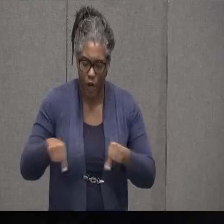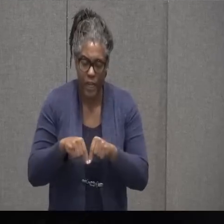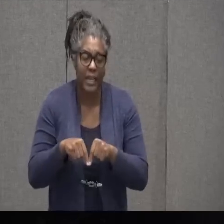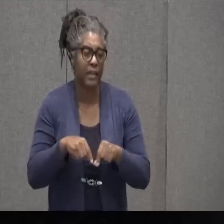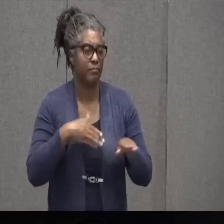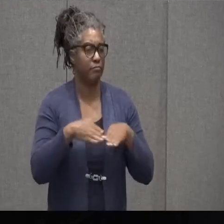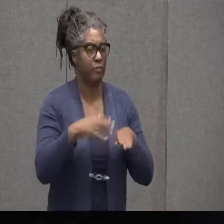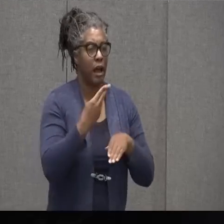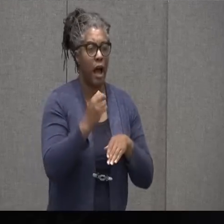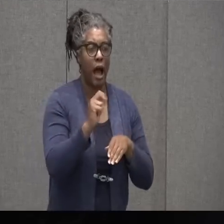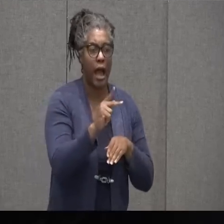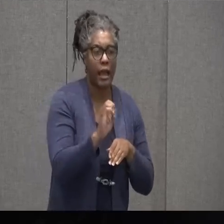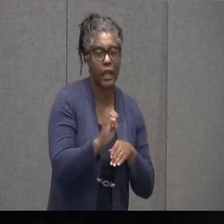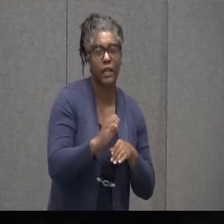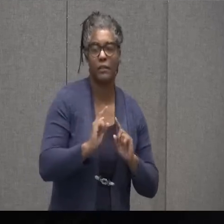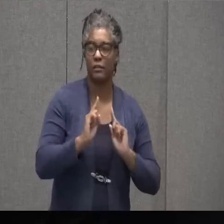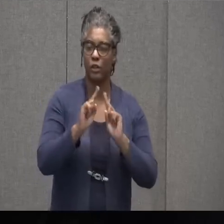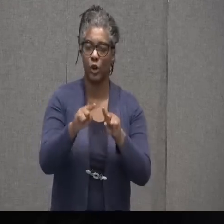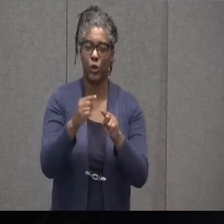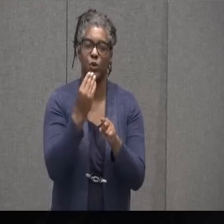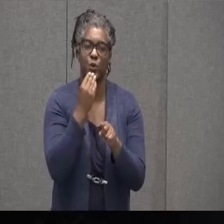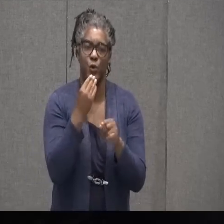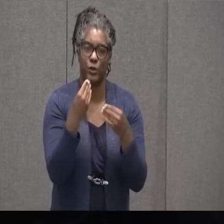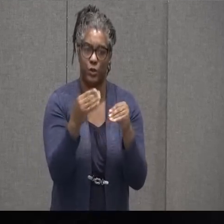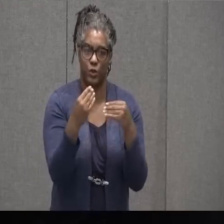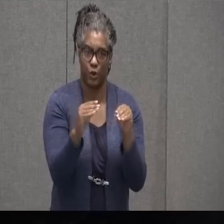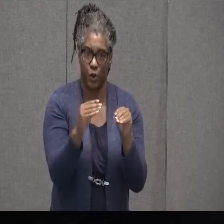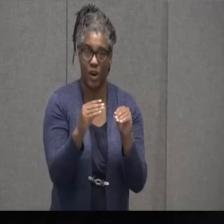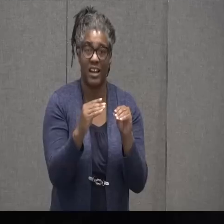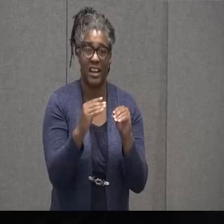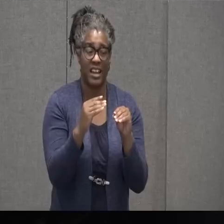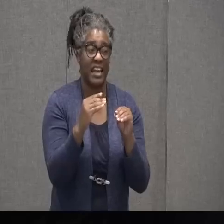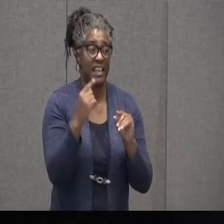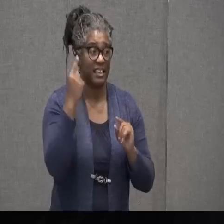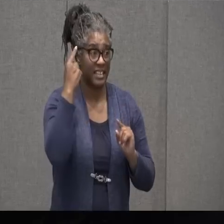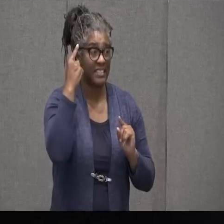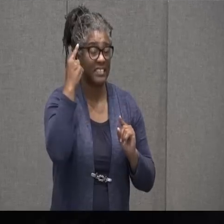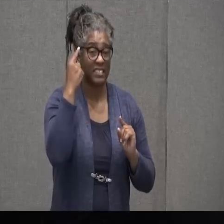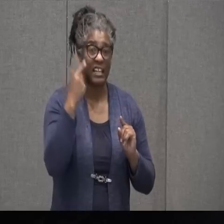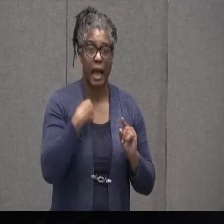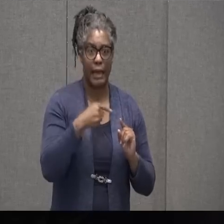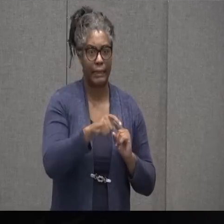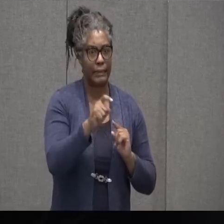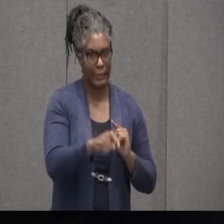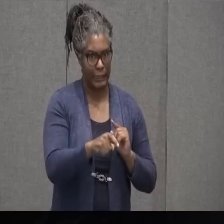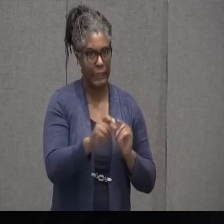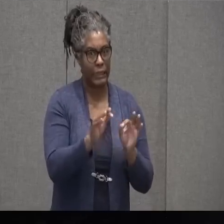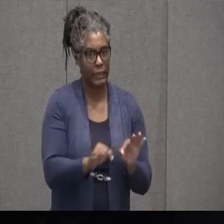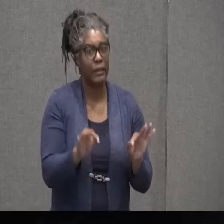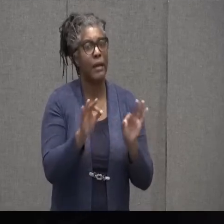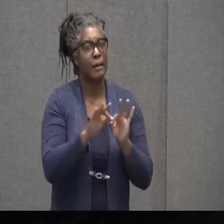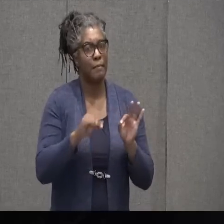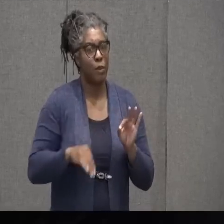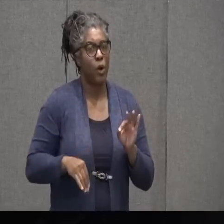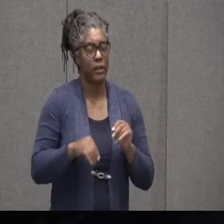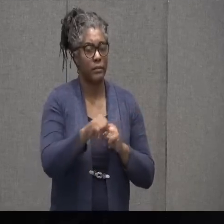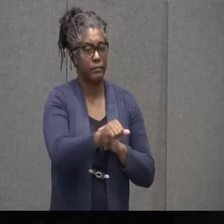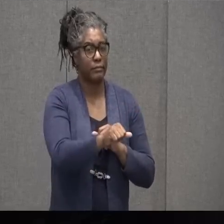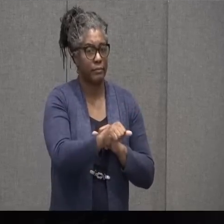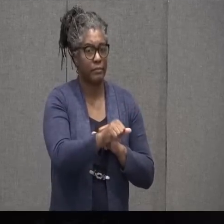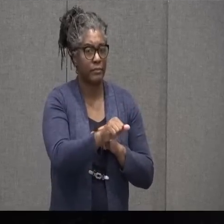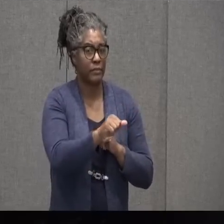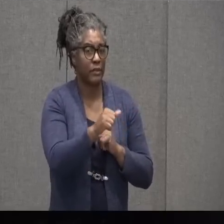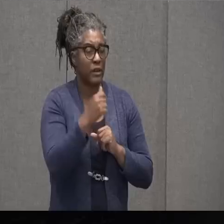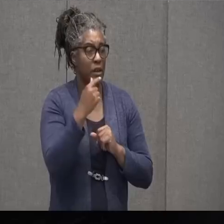grocery store. So this is really a need for me. It was very important that I spend my money to buy this to protect